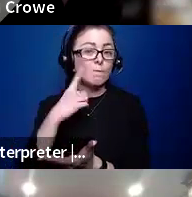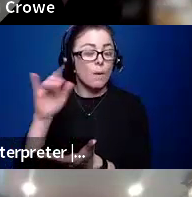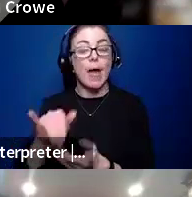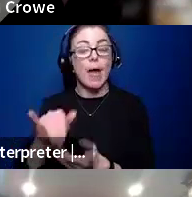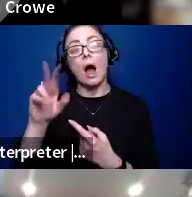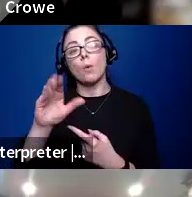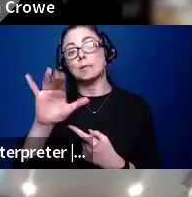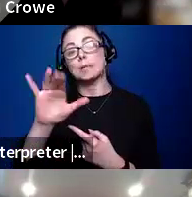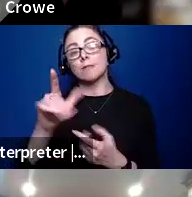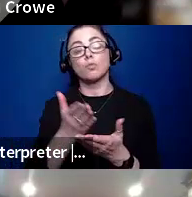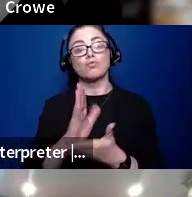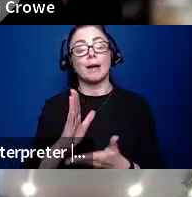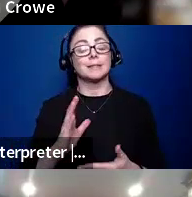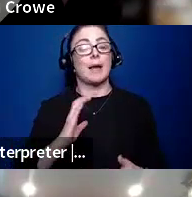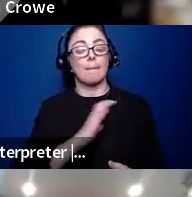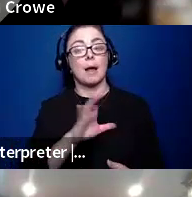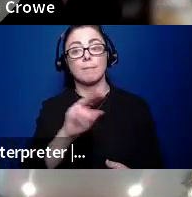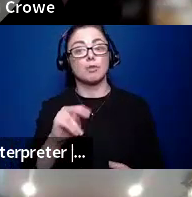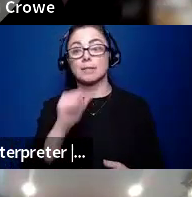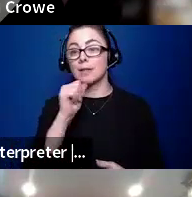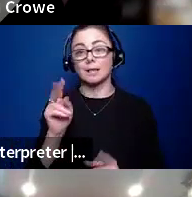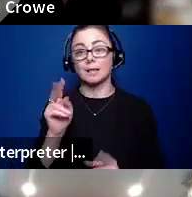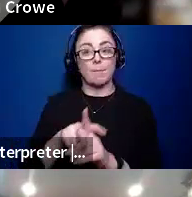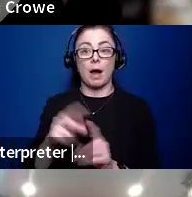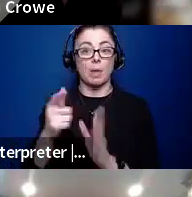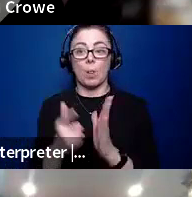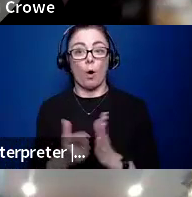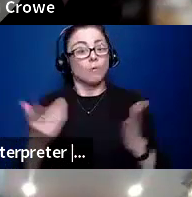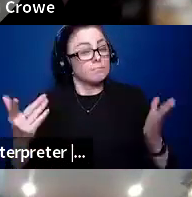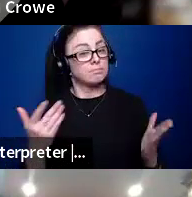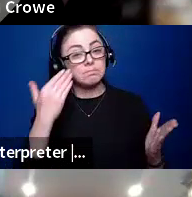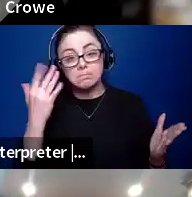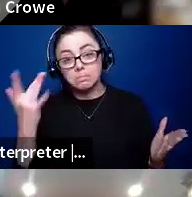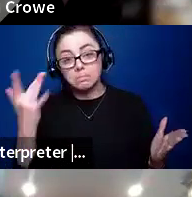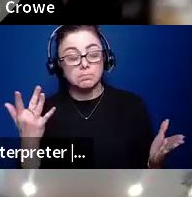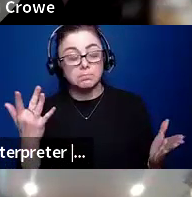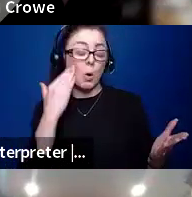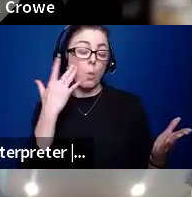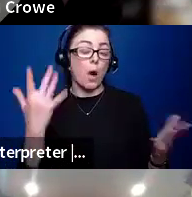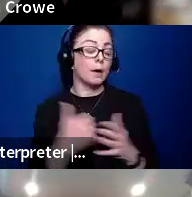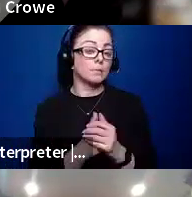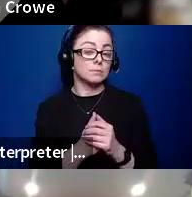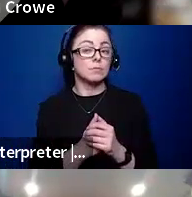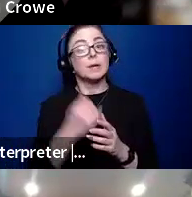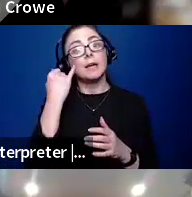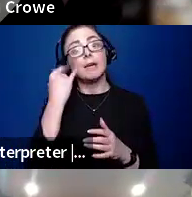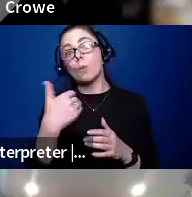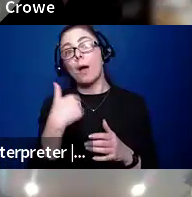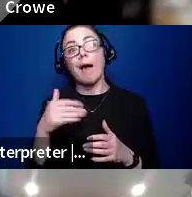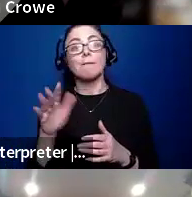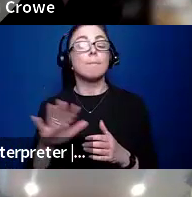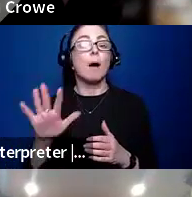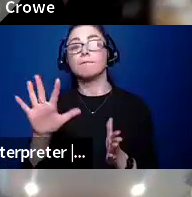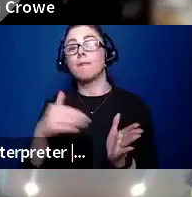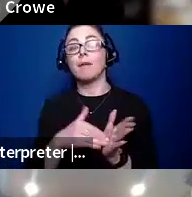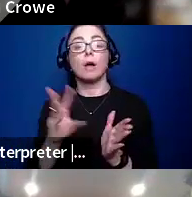Civil Rights Commission doesn't apply the law. I don't know why. And unless you got about $5,000 or $6,000 to pay for